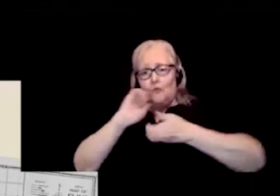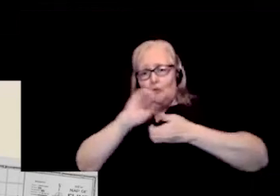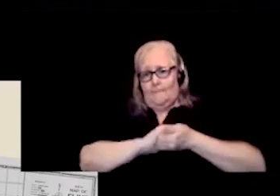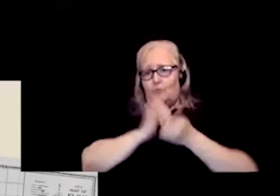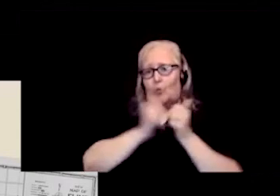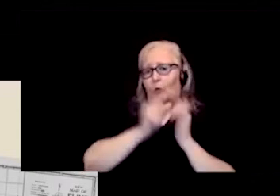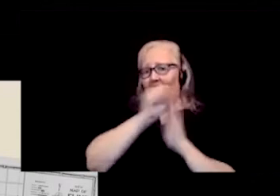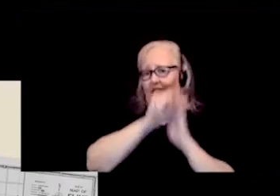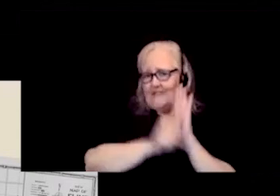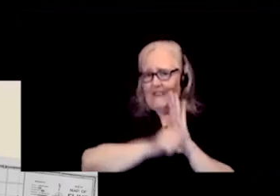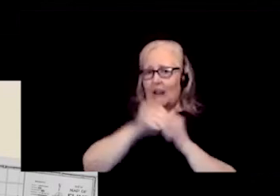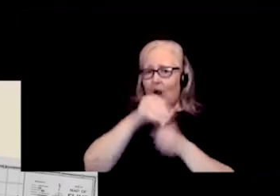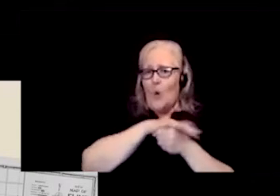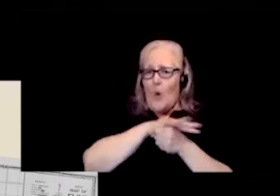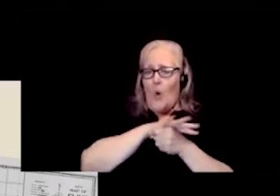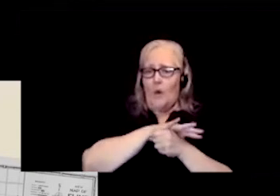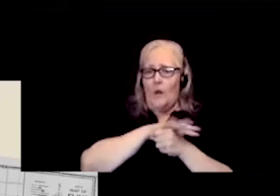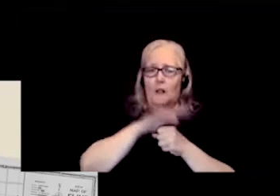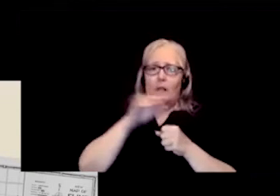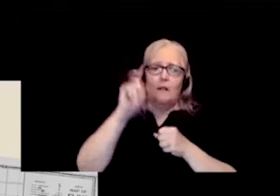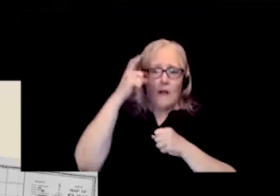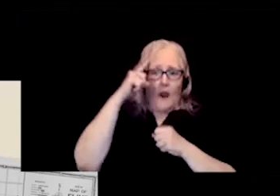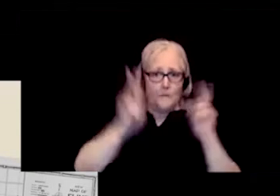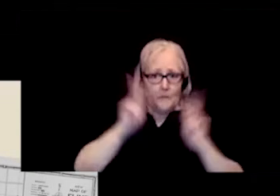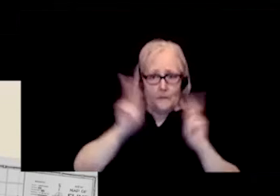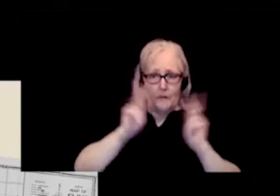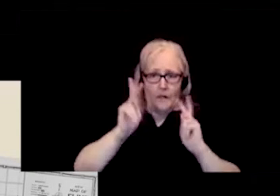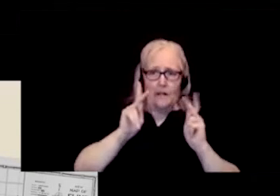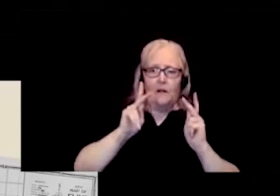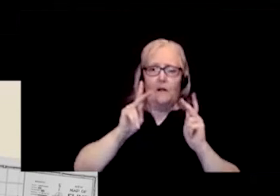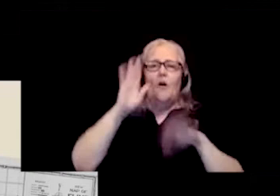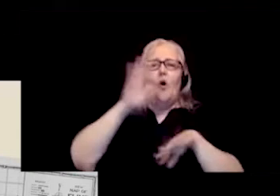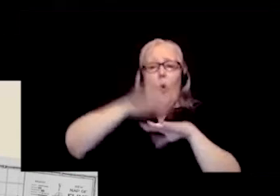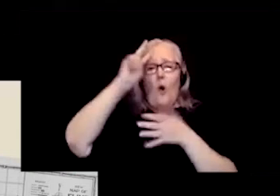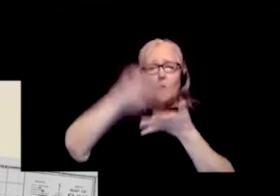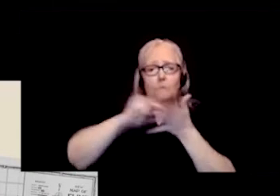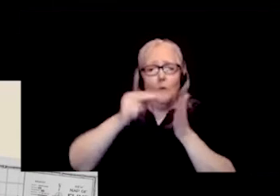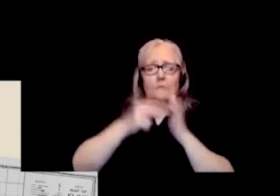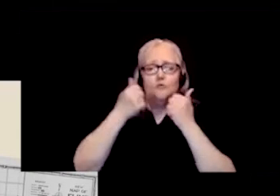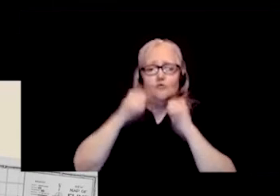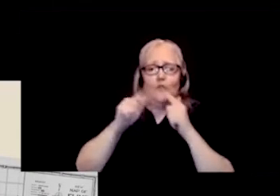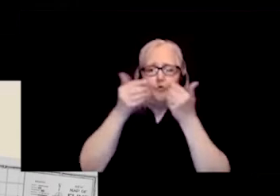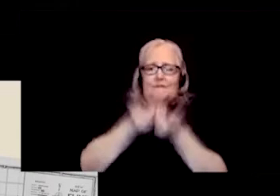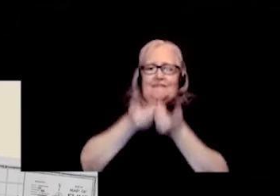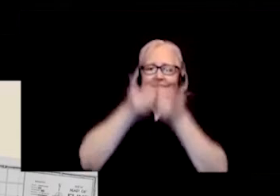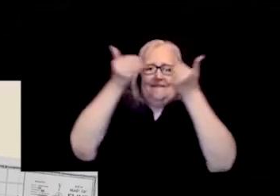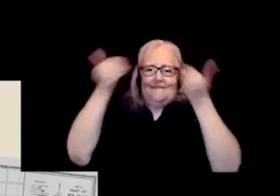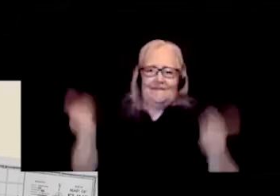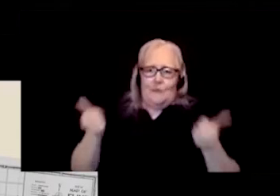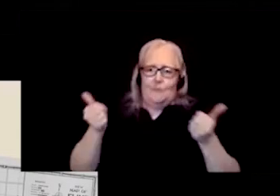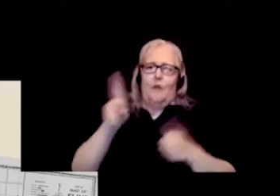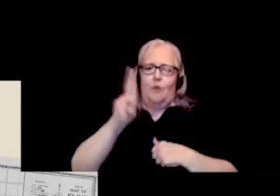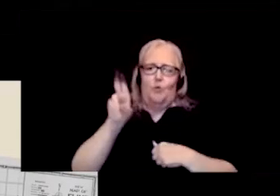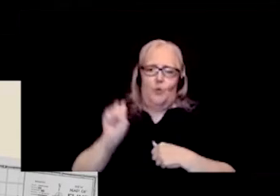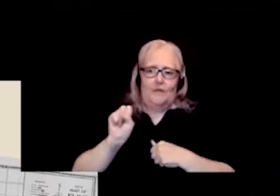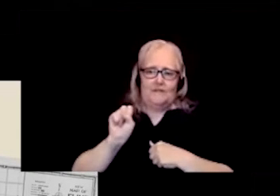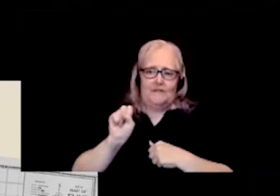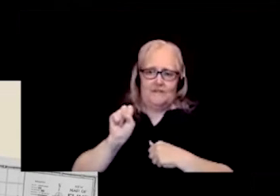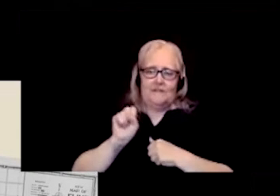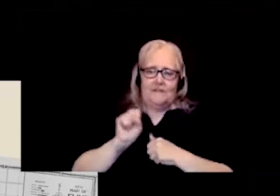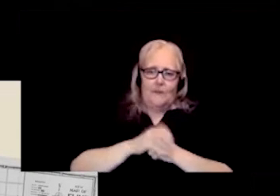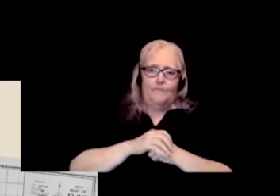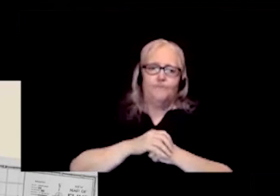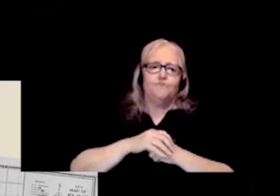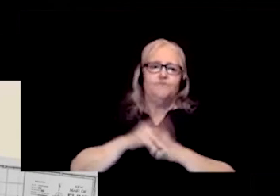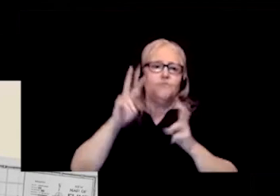policymakers to intentionally segregate the United States. This law, the Homeowners Loan Corporation